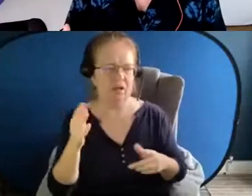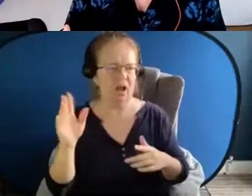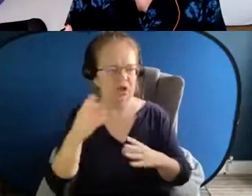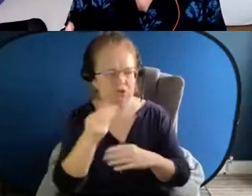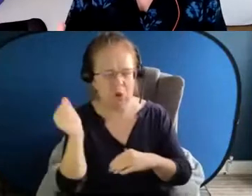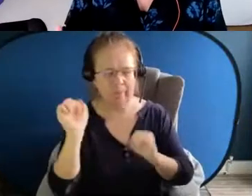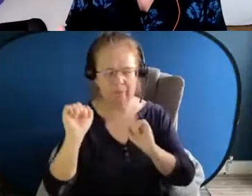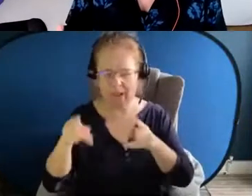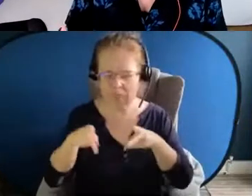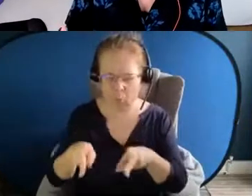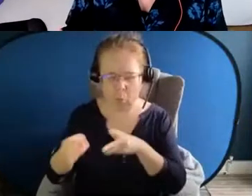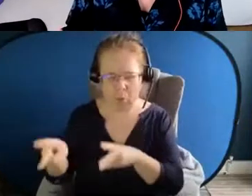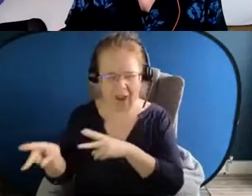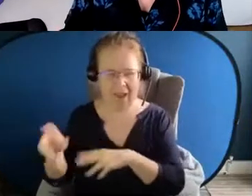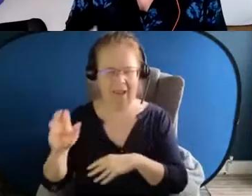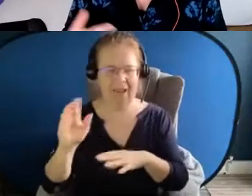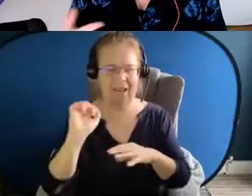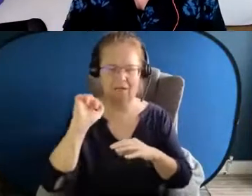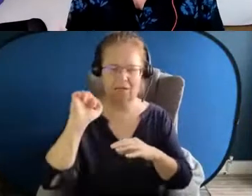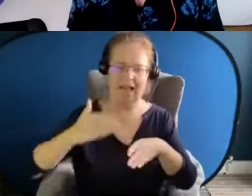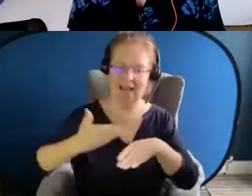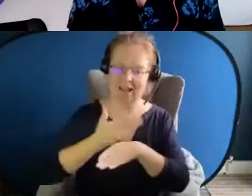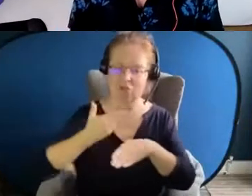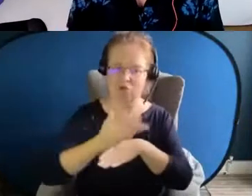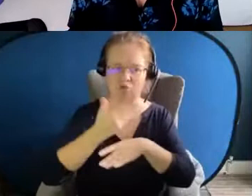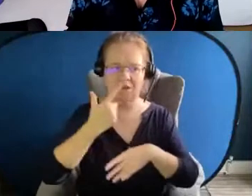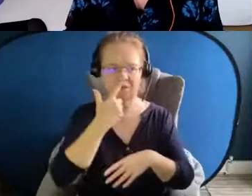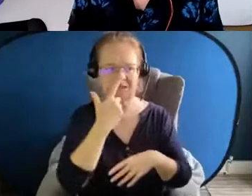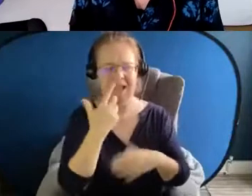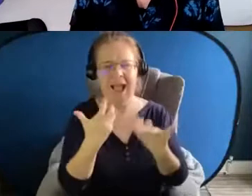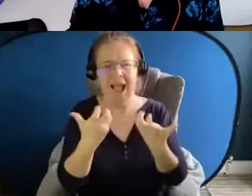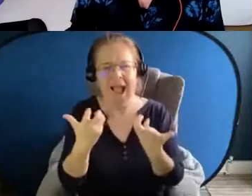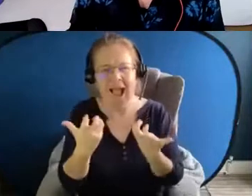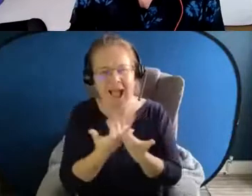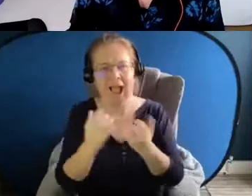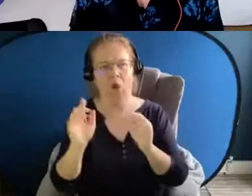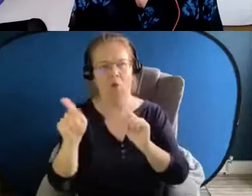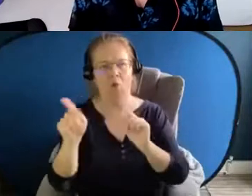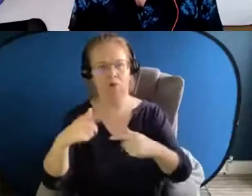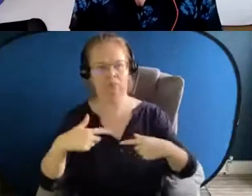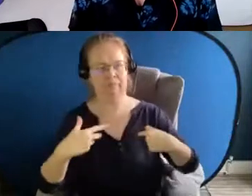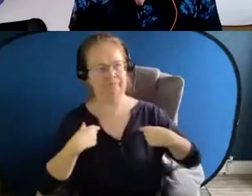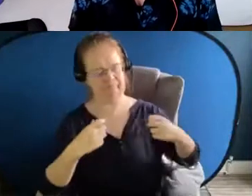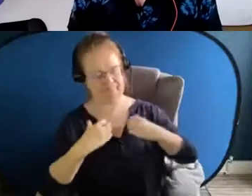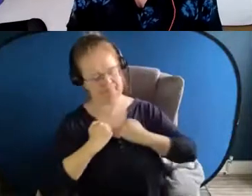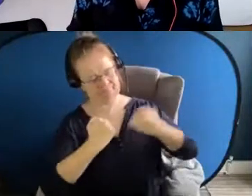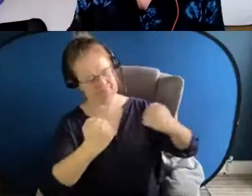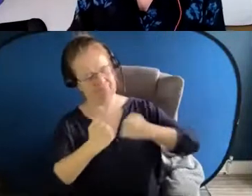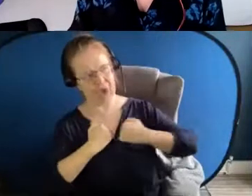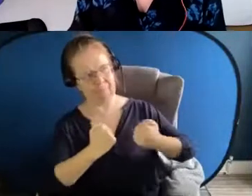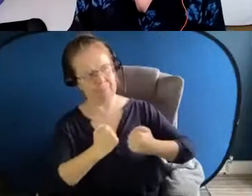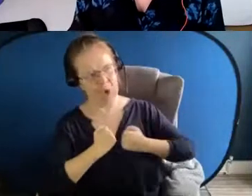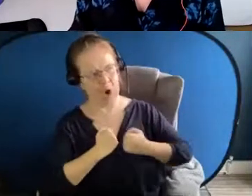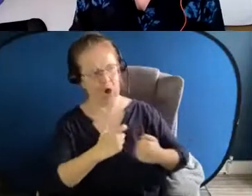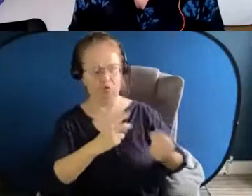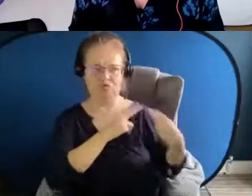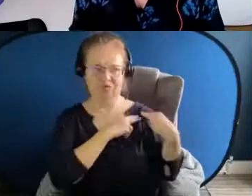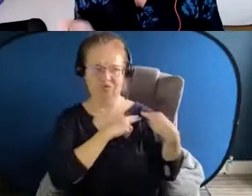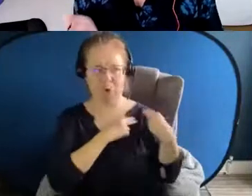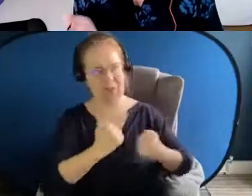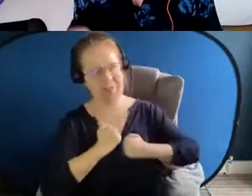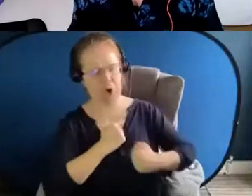some of the ways that the industry can help, how he sees his responsibility in his role. And